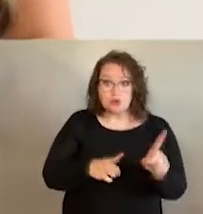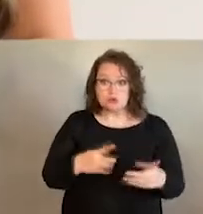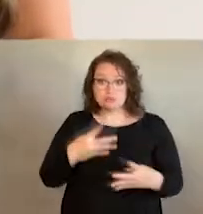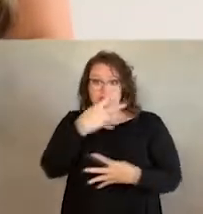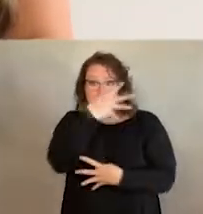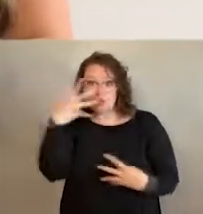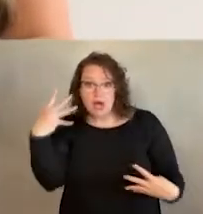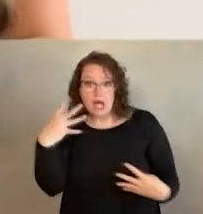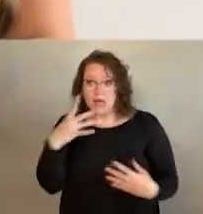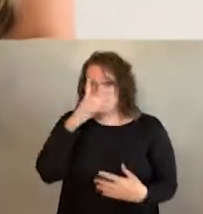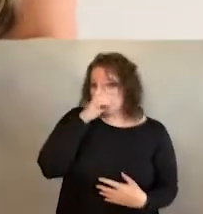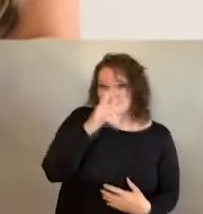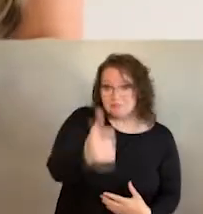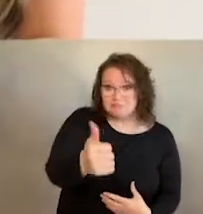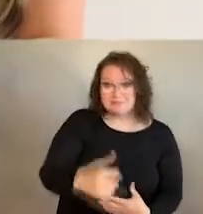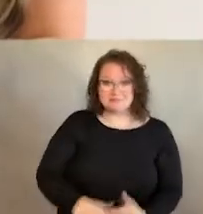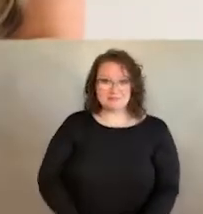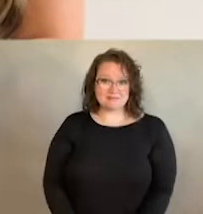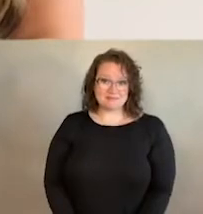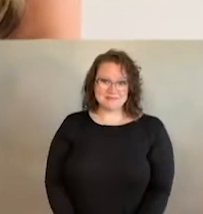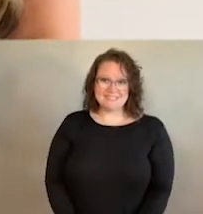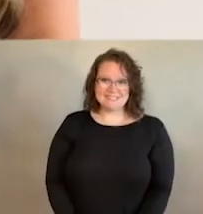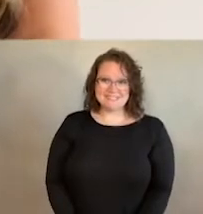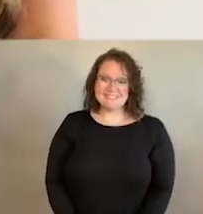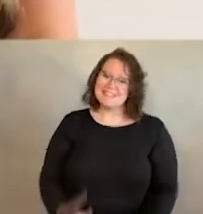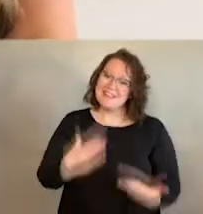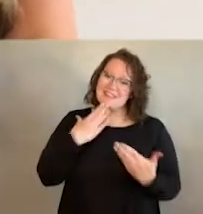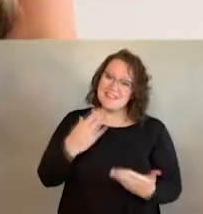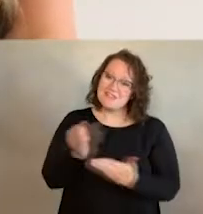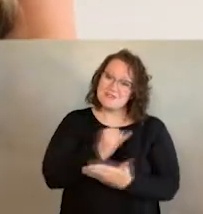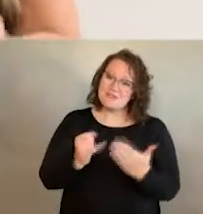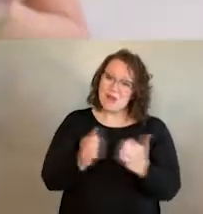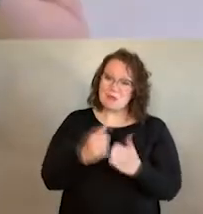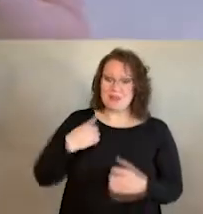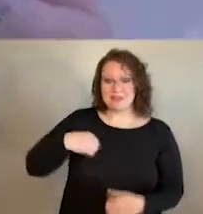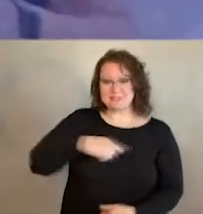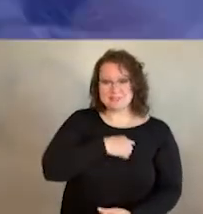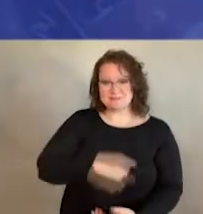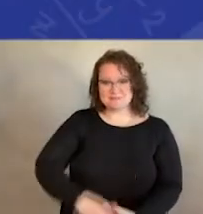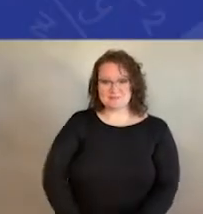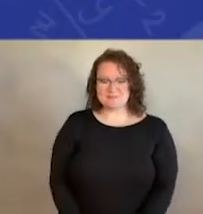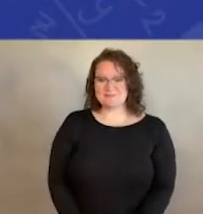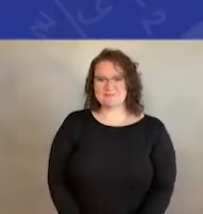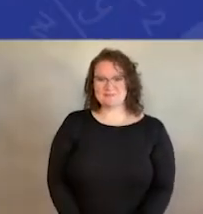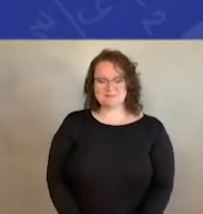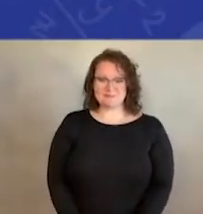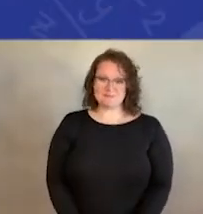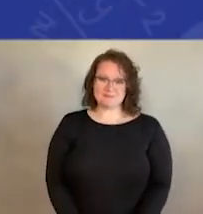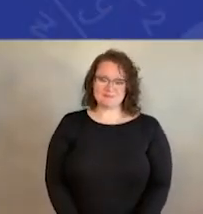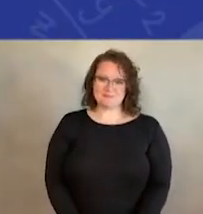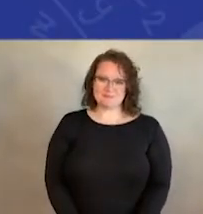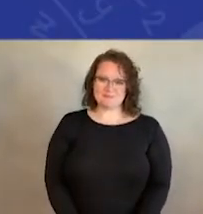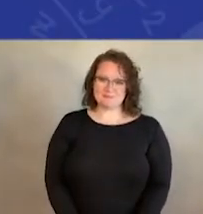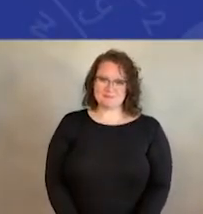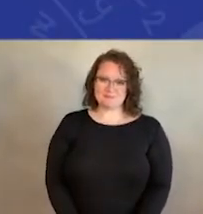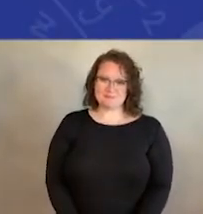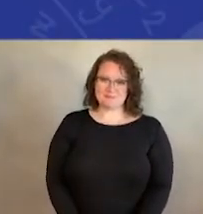Stars, yeah, stripes. however you want. Thanks for Awesome. drawing with us.